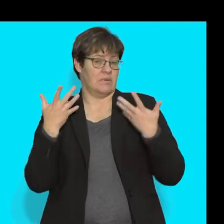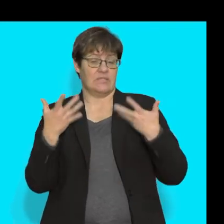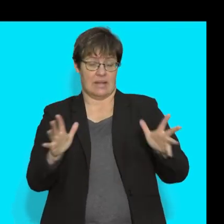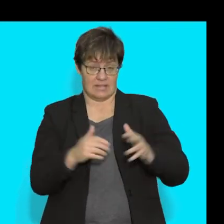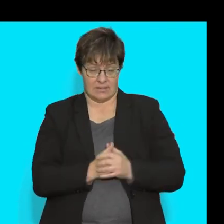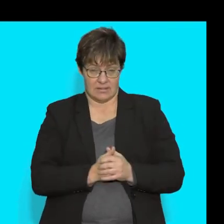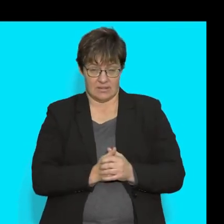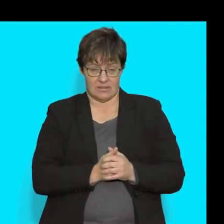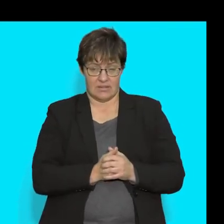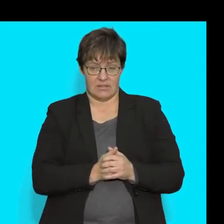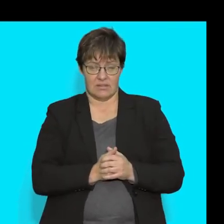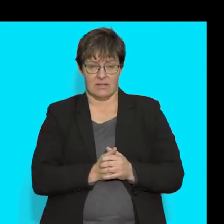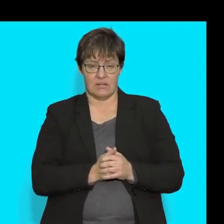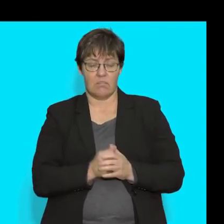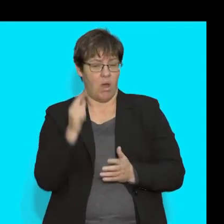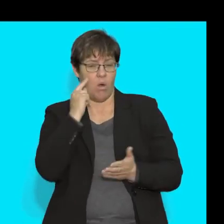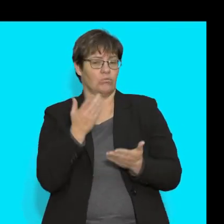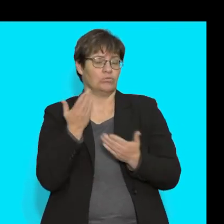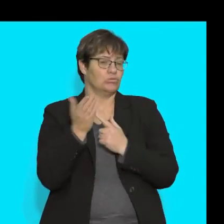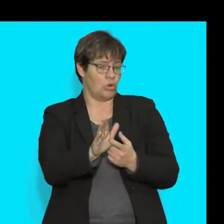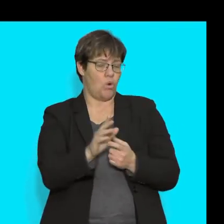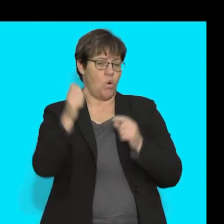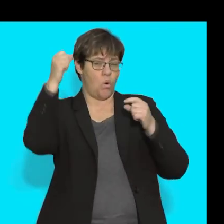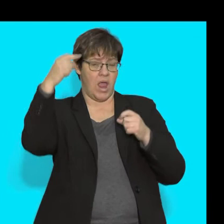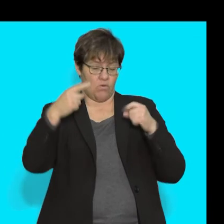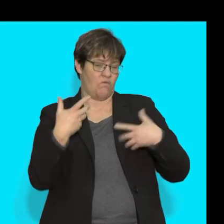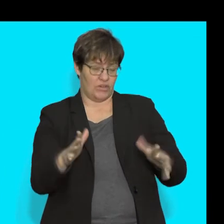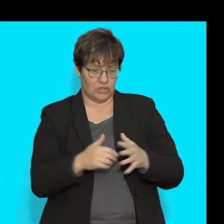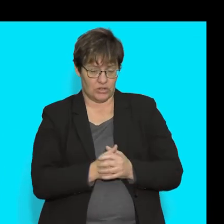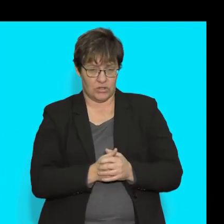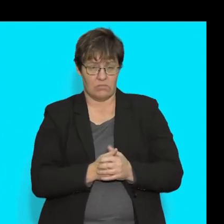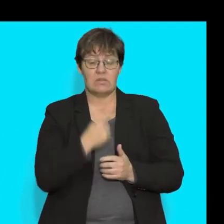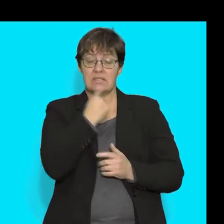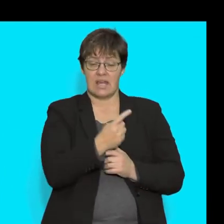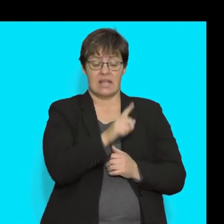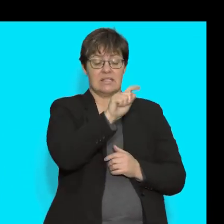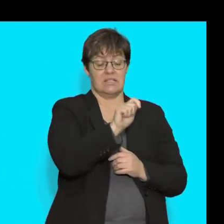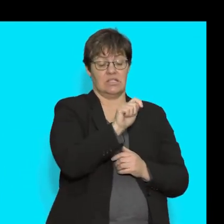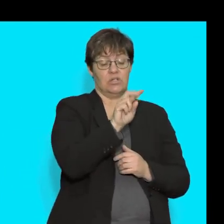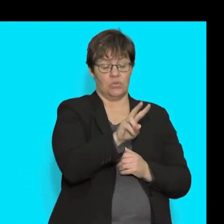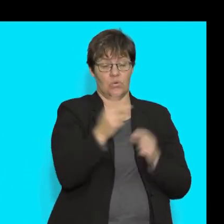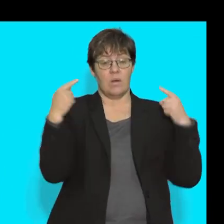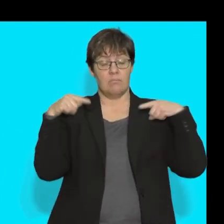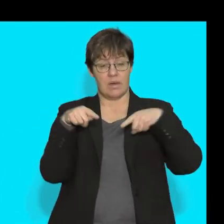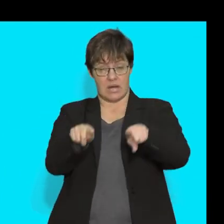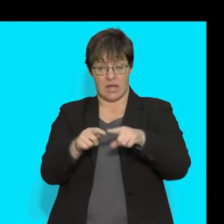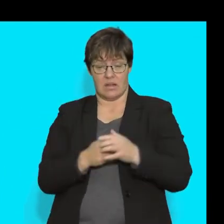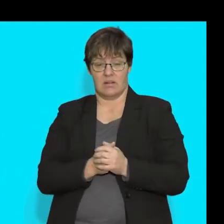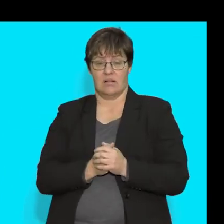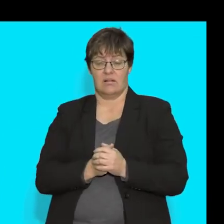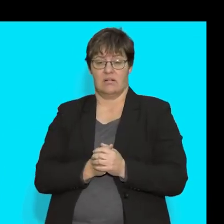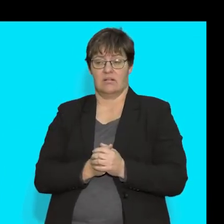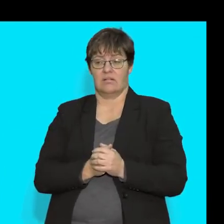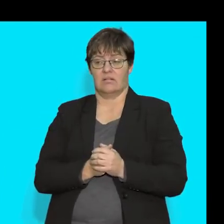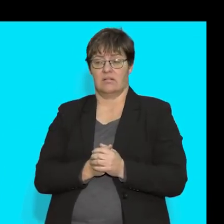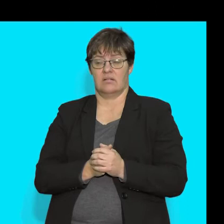done. So I actually did show you with the arrows, right? So we said TU is parallel to